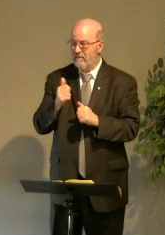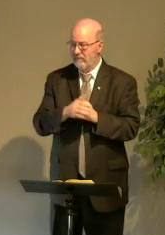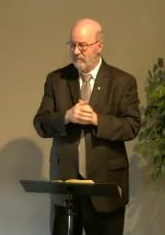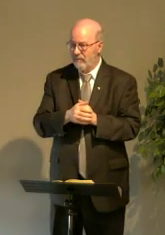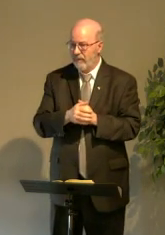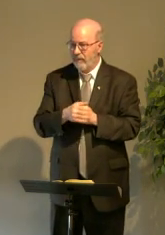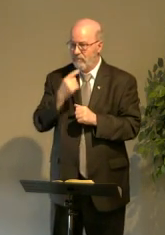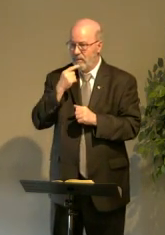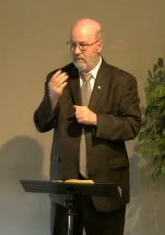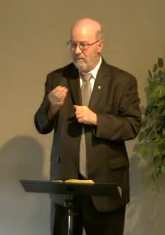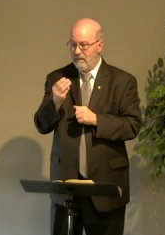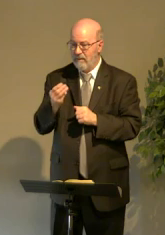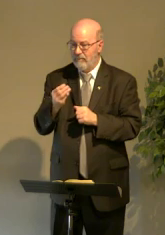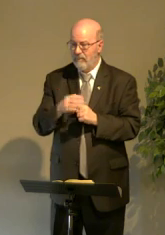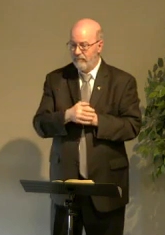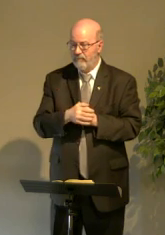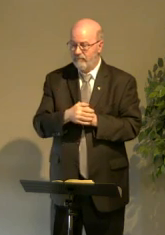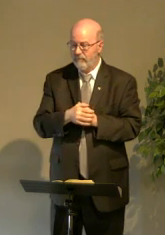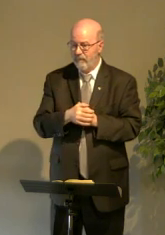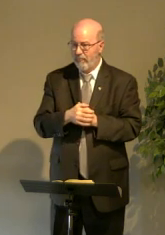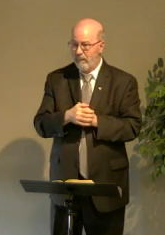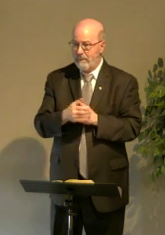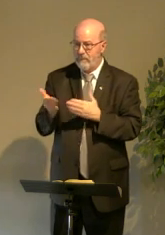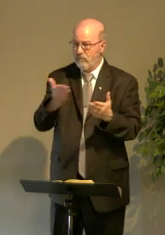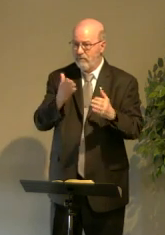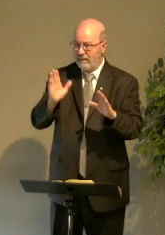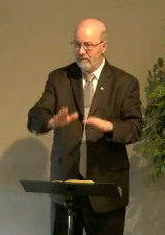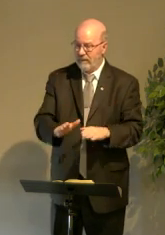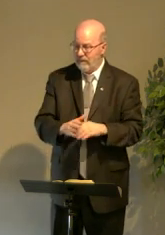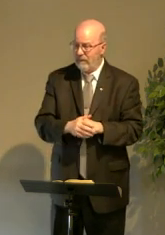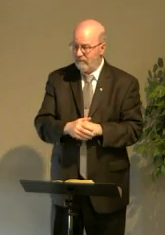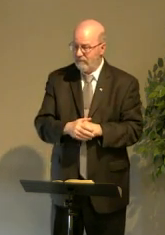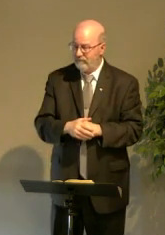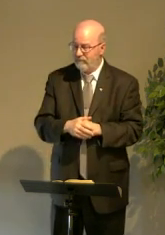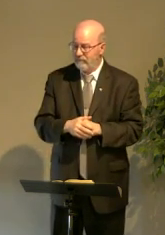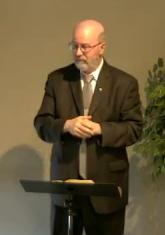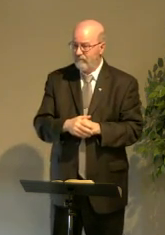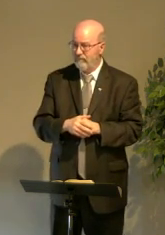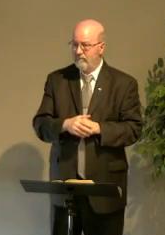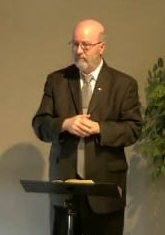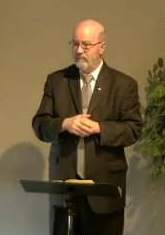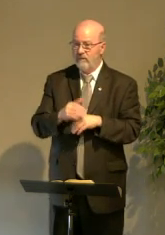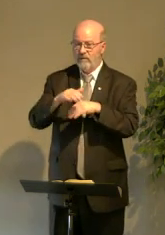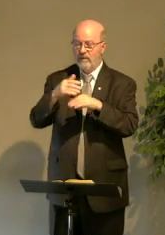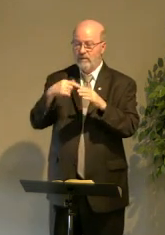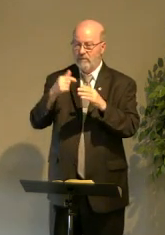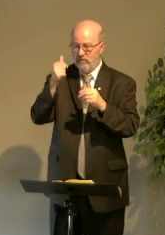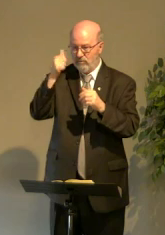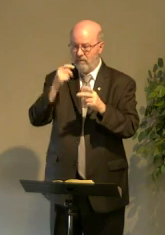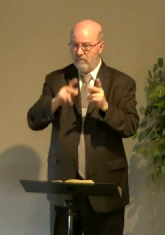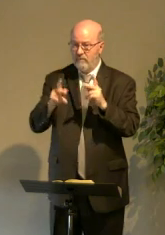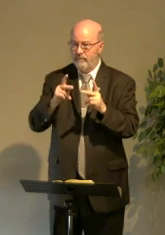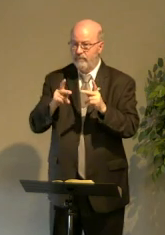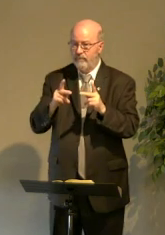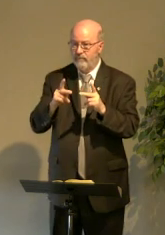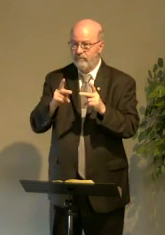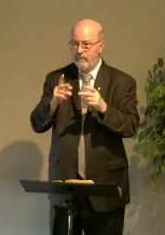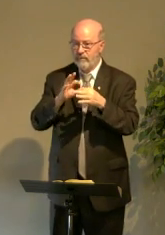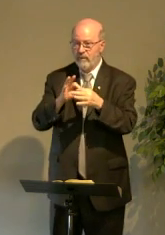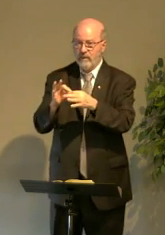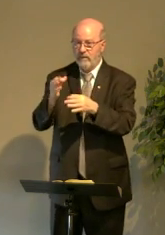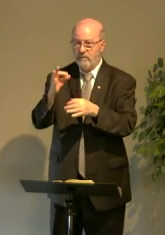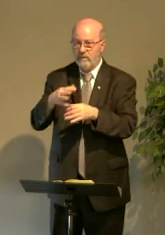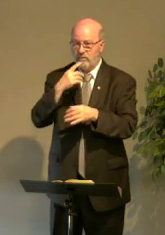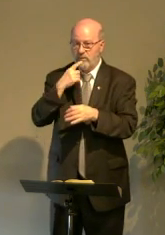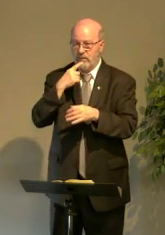Sunday. Can we stay Monday? Sure. All right, so you can bring it Sunday if needed, right? Okay. I'll send out an email to remind everybody. And the link that Pastor